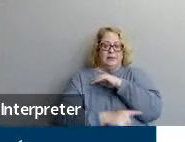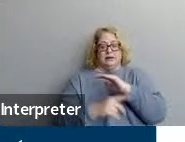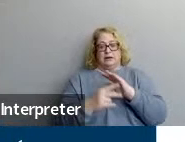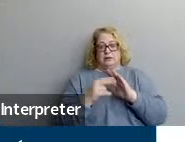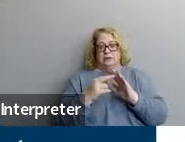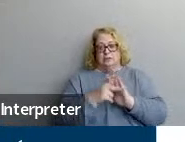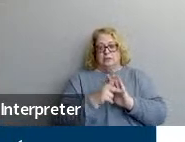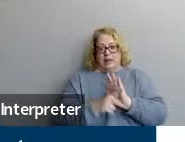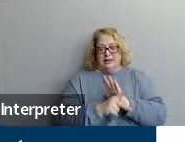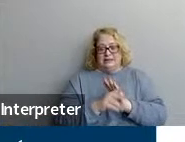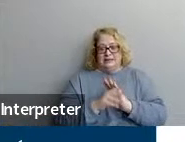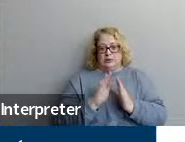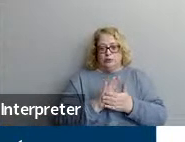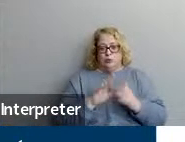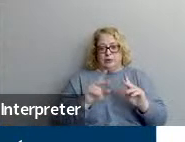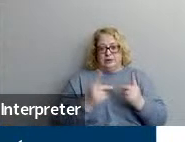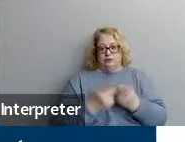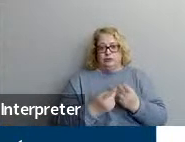district.